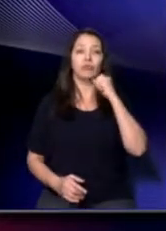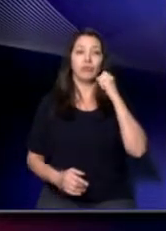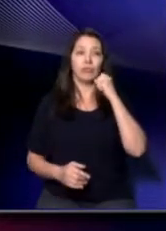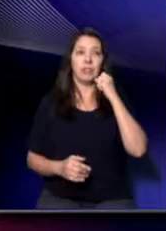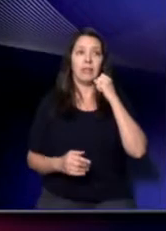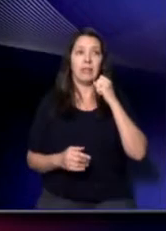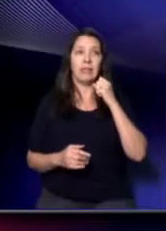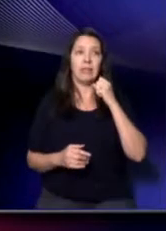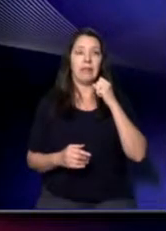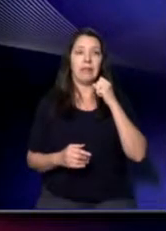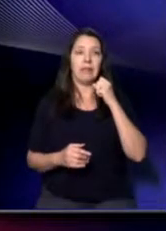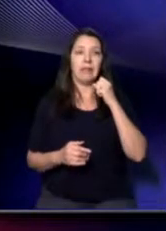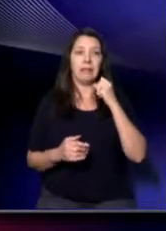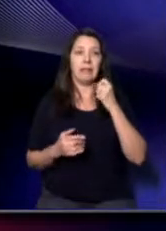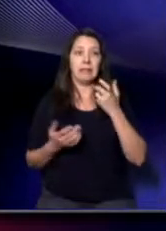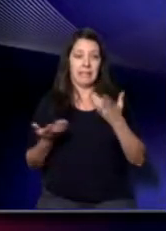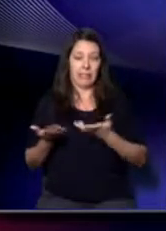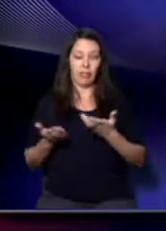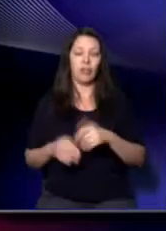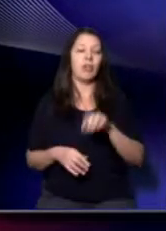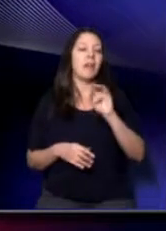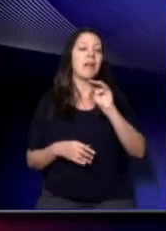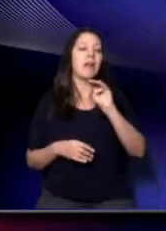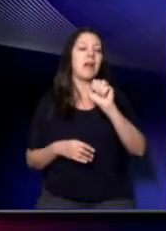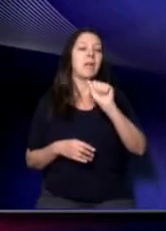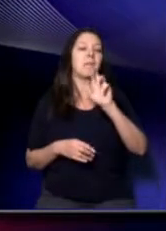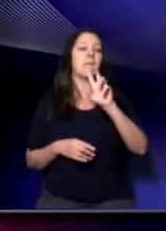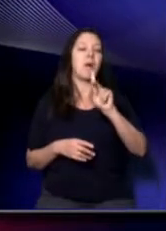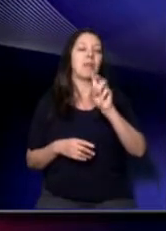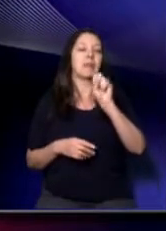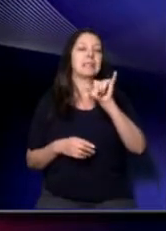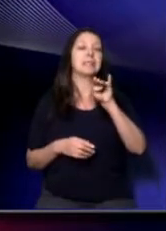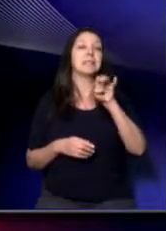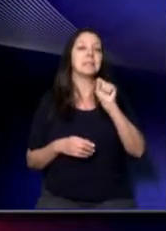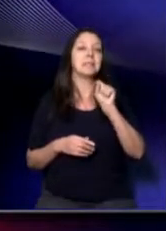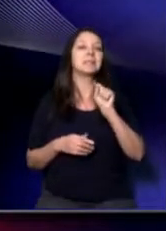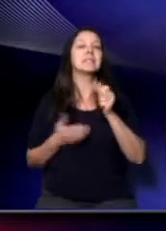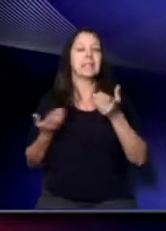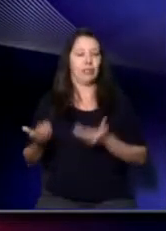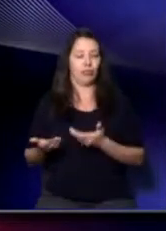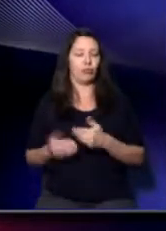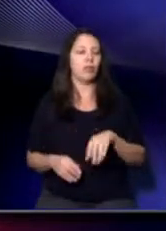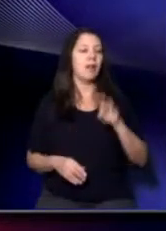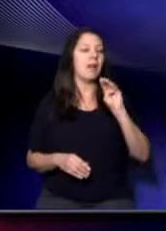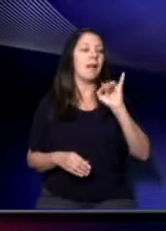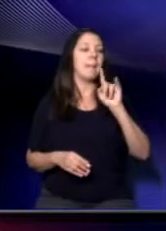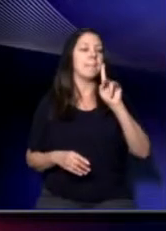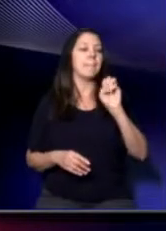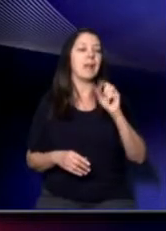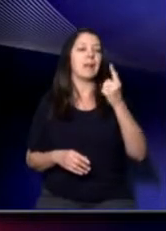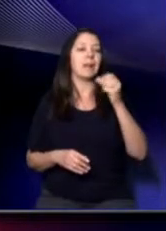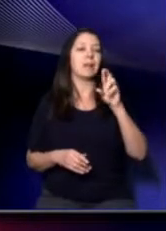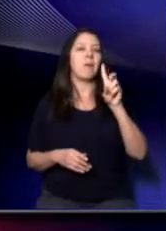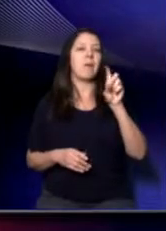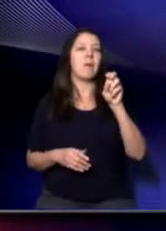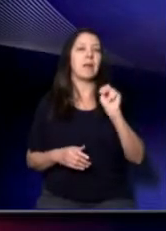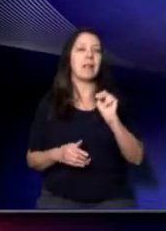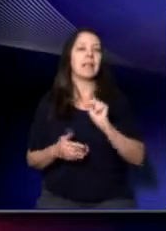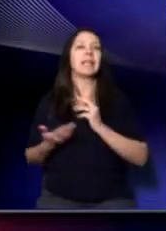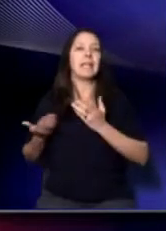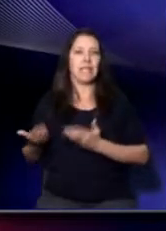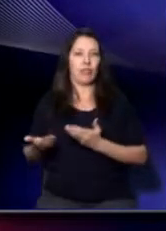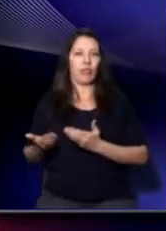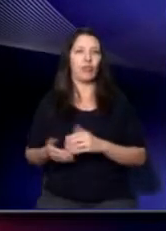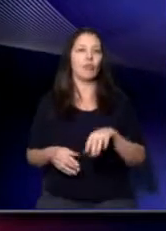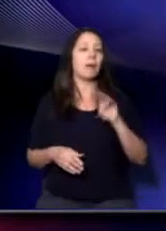Here, present. Mark Sims. Here. Mike Gordon. I'm here. Mike